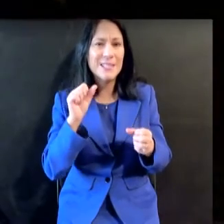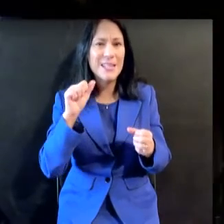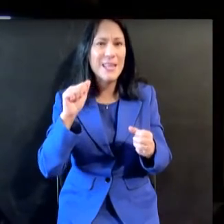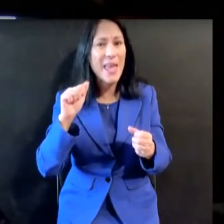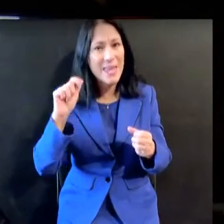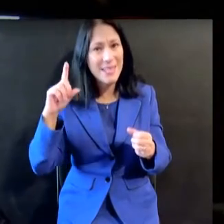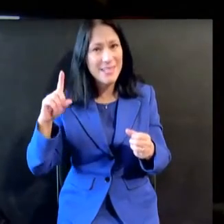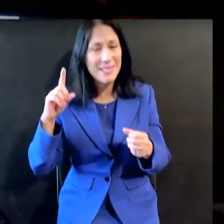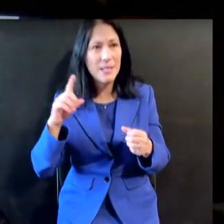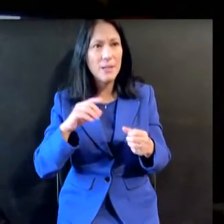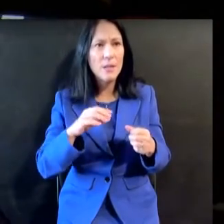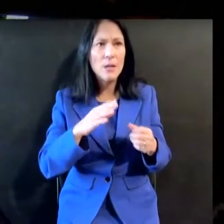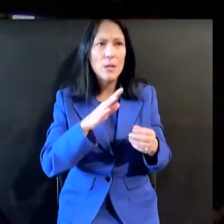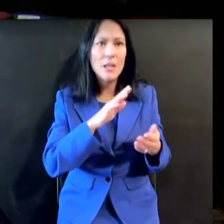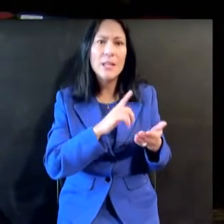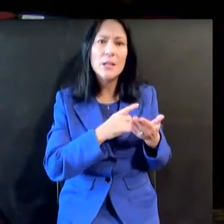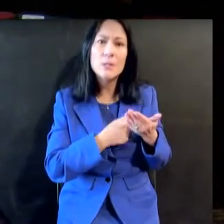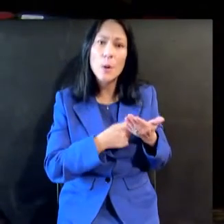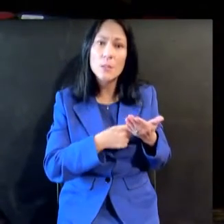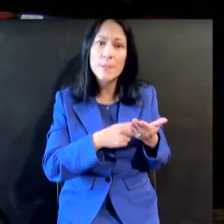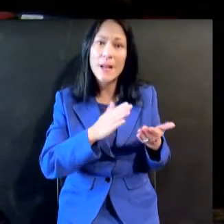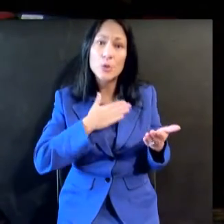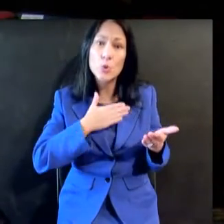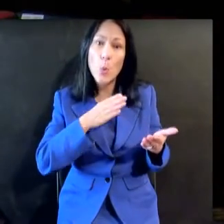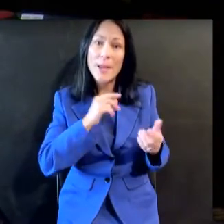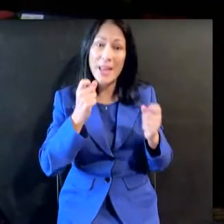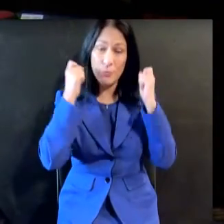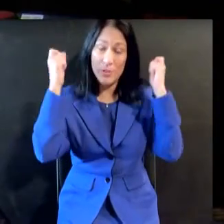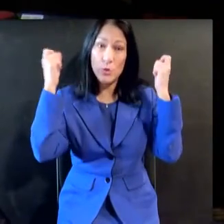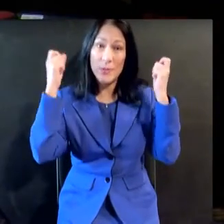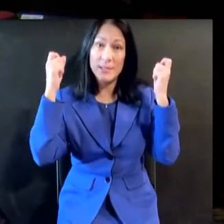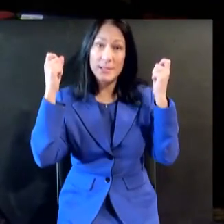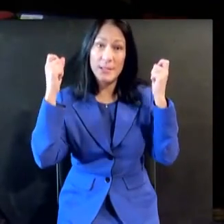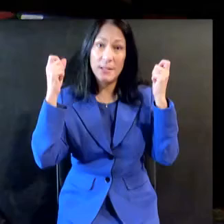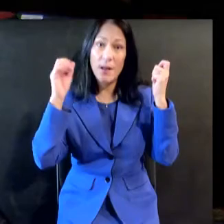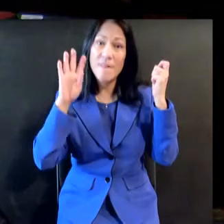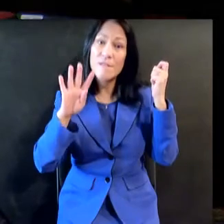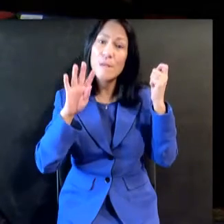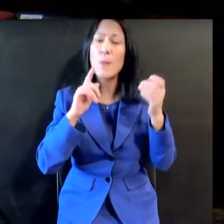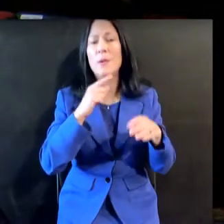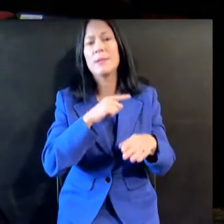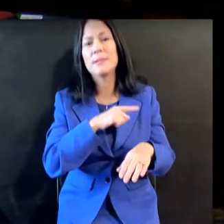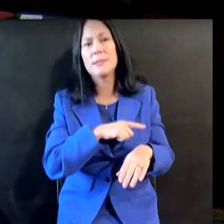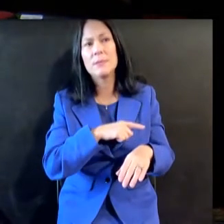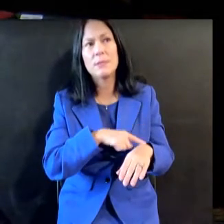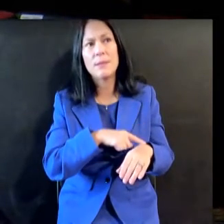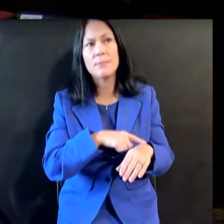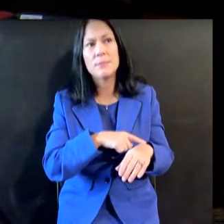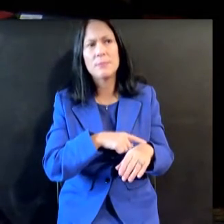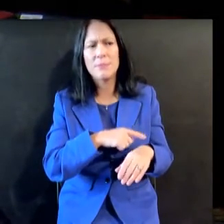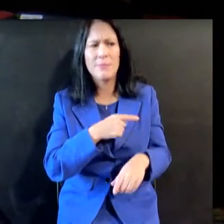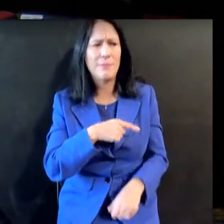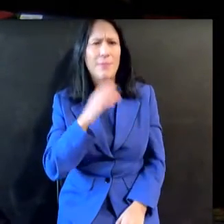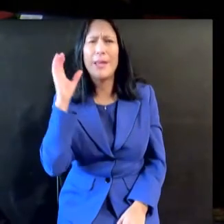rejoicing 16 times in 4 chapters, one of his shortest letters. Dude was nuts.